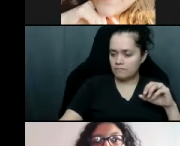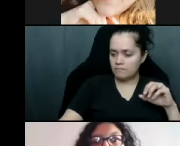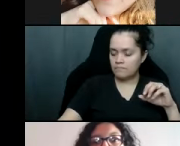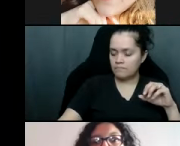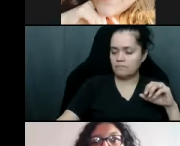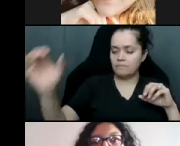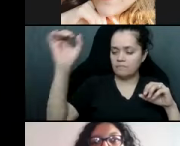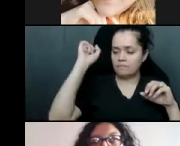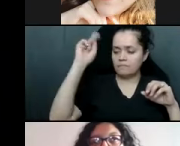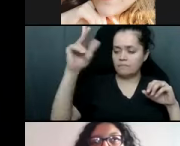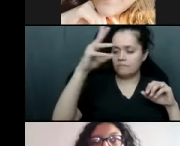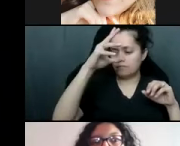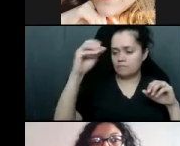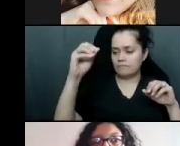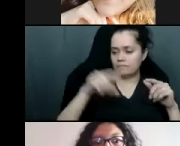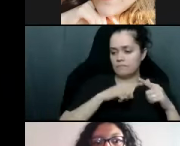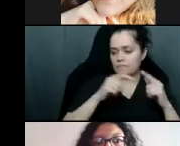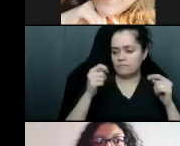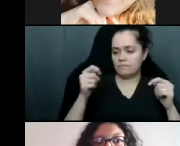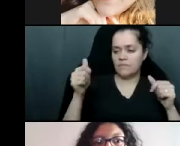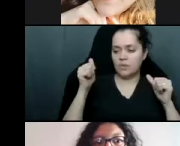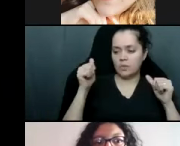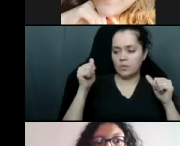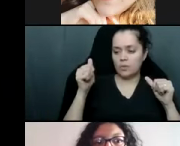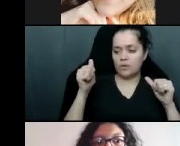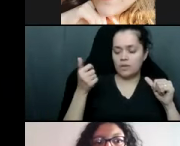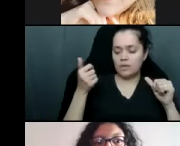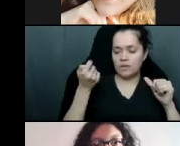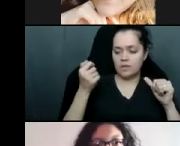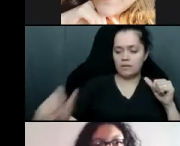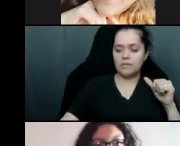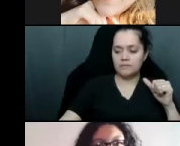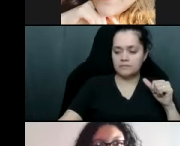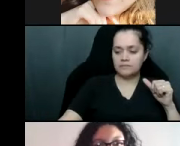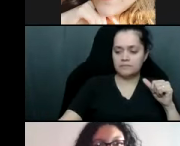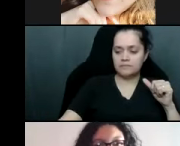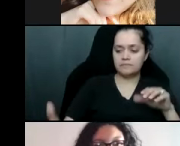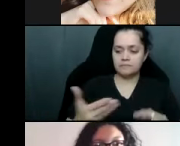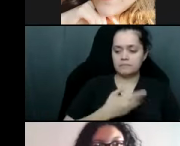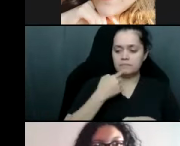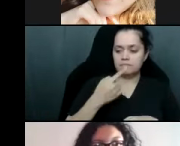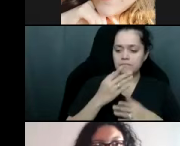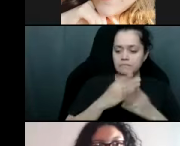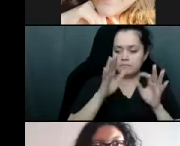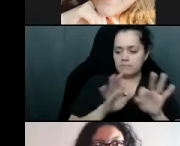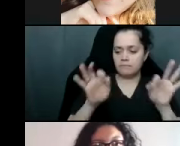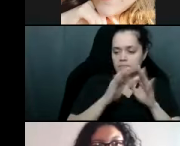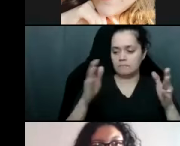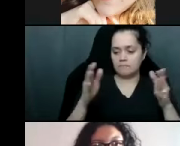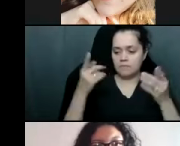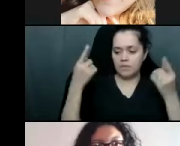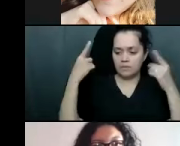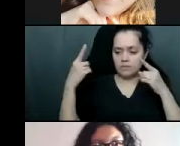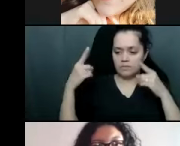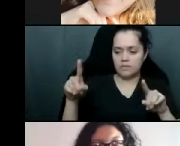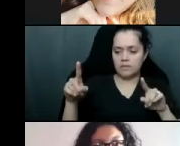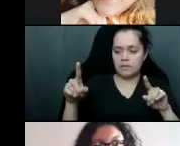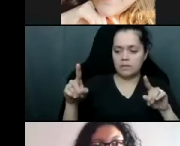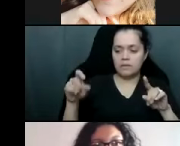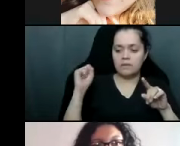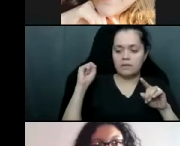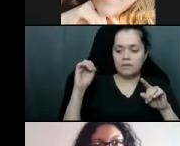Okay, and then quickly, a little bit, and before I tell you some important things about what's going on. So